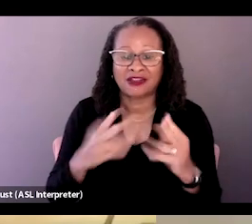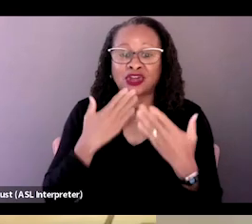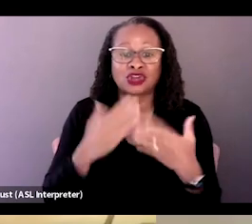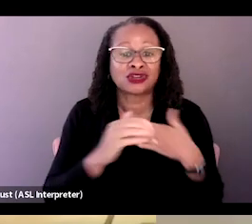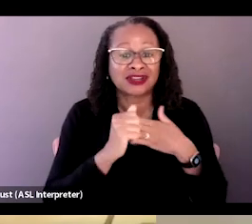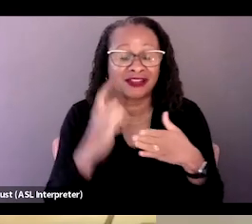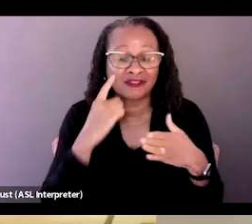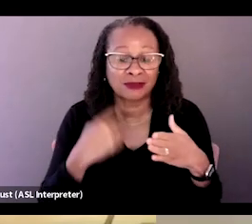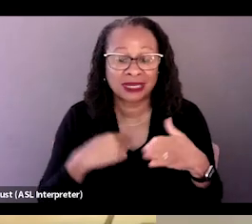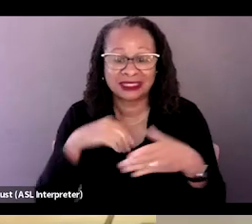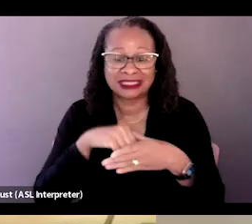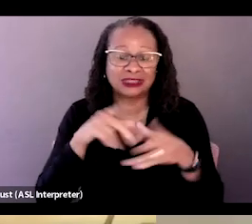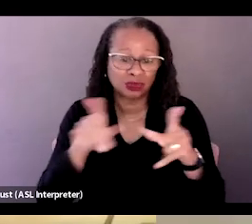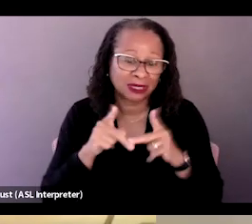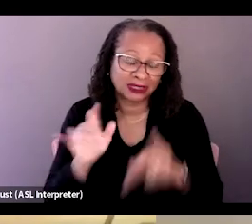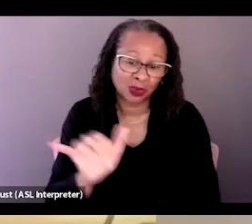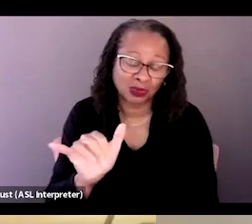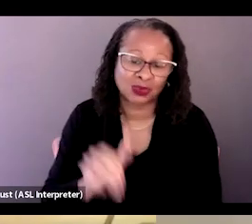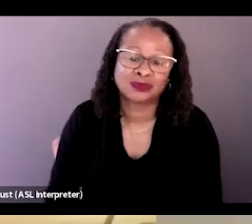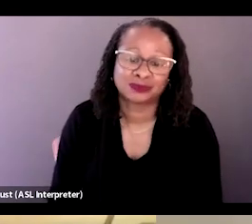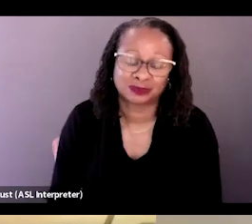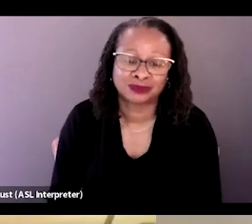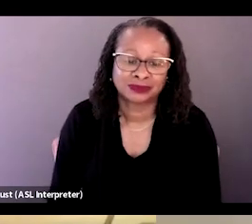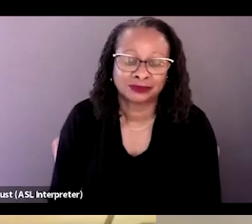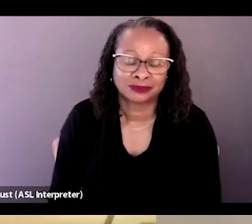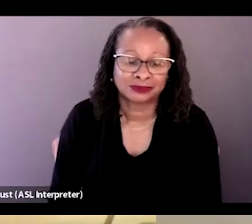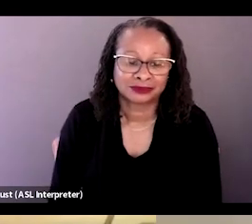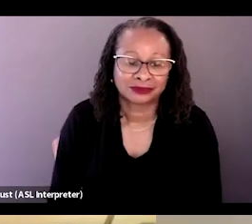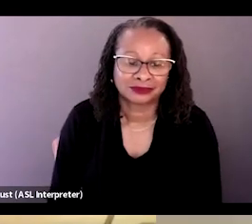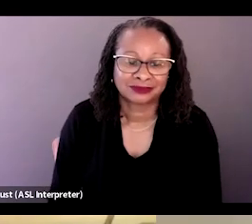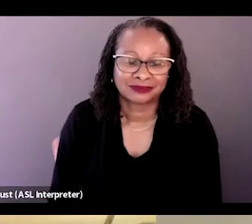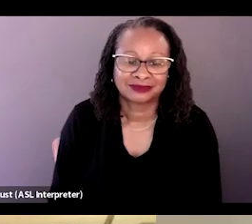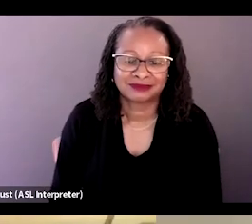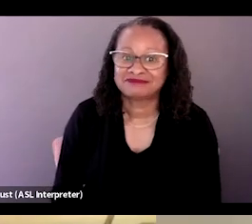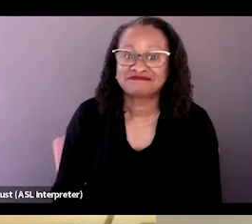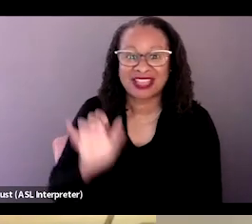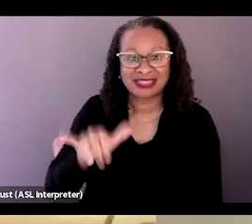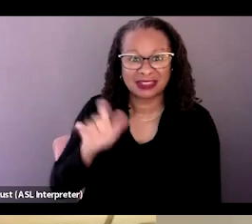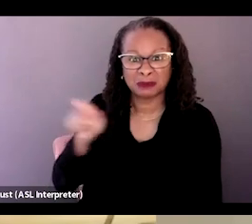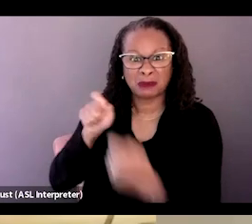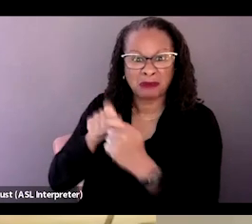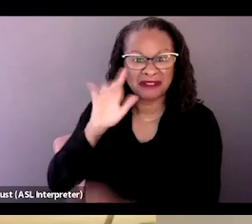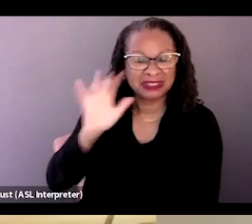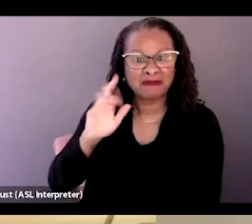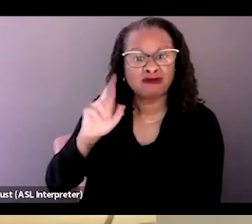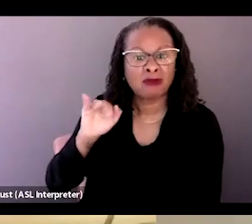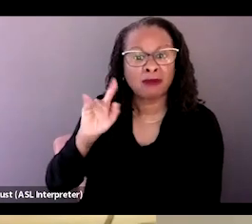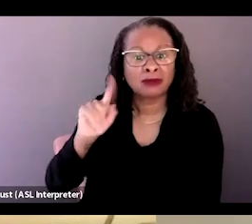the place. Yeah, that sounds kind of ideal. With someone like Joe, who is